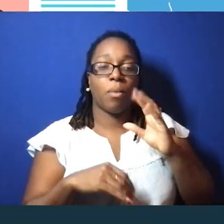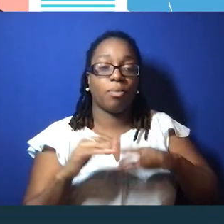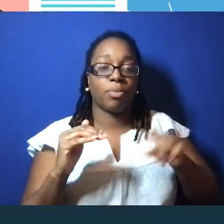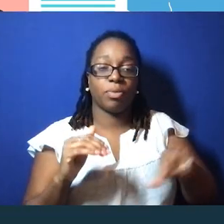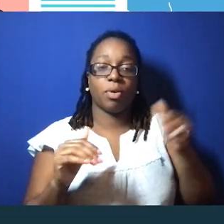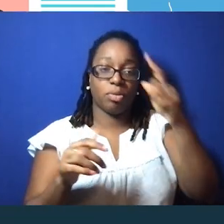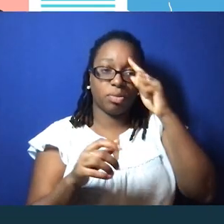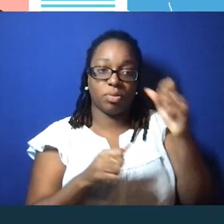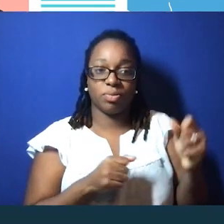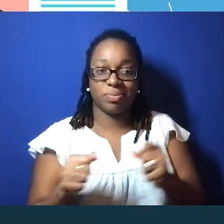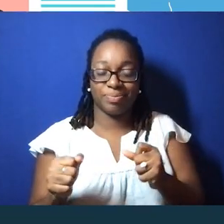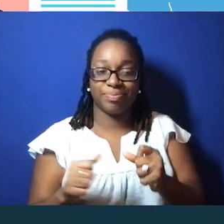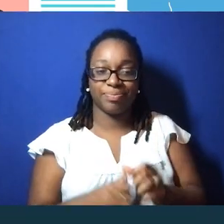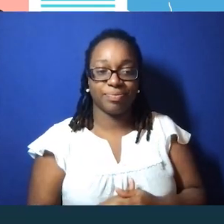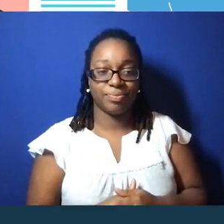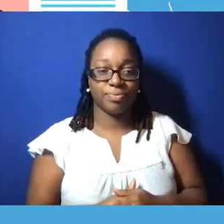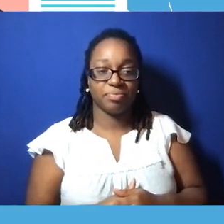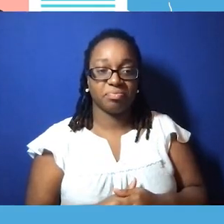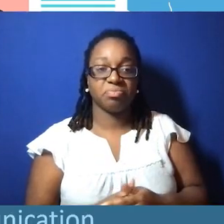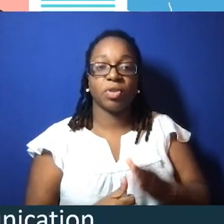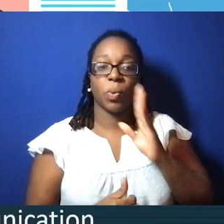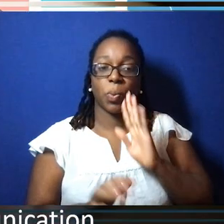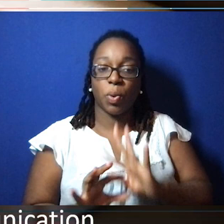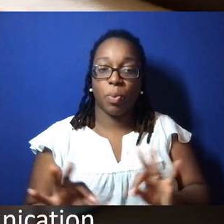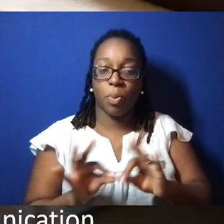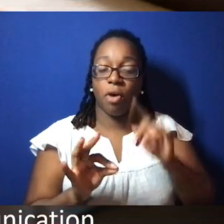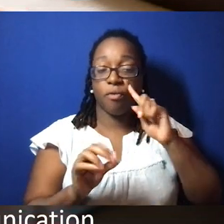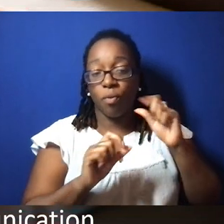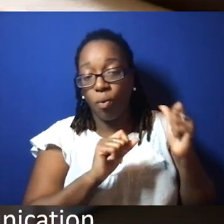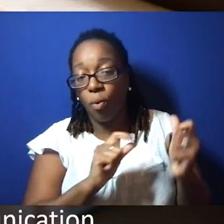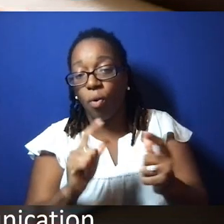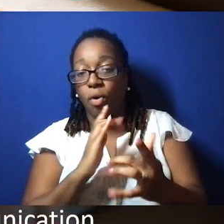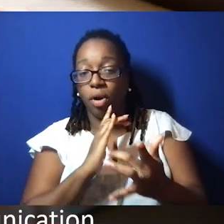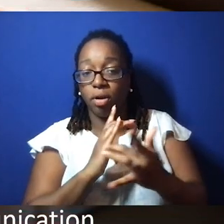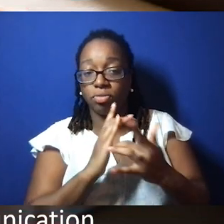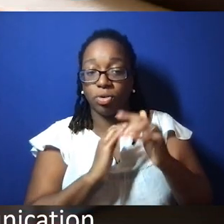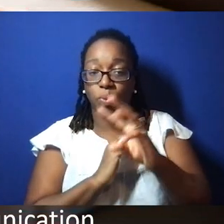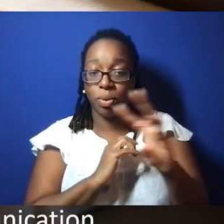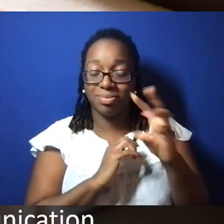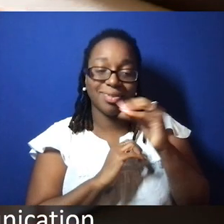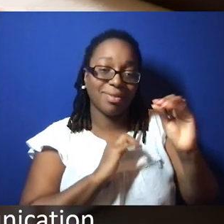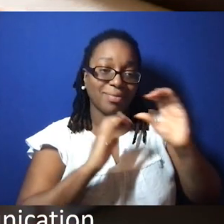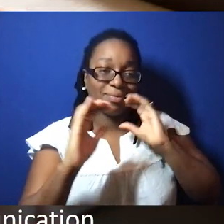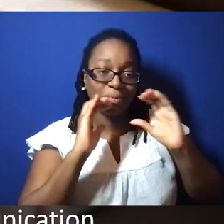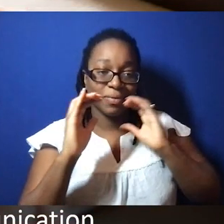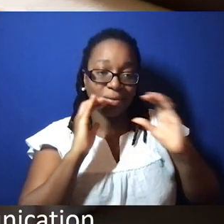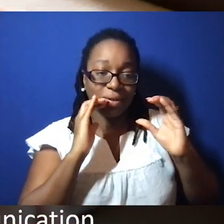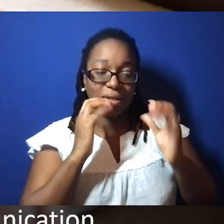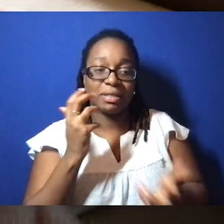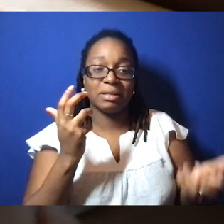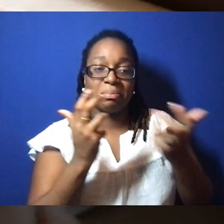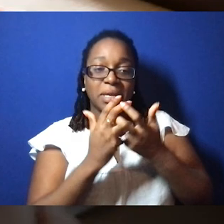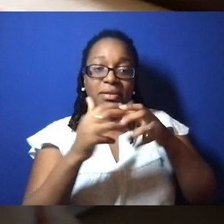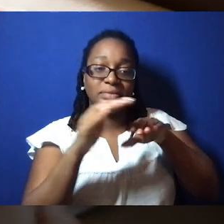much more than any other strategy. This makes it critical for all electronic sites and